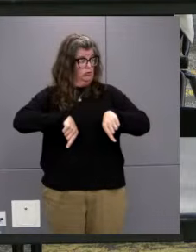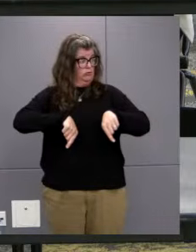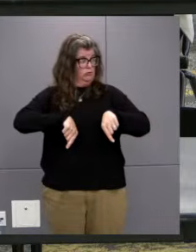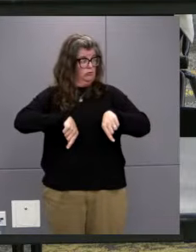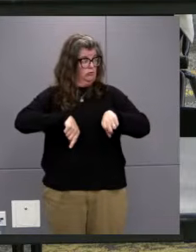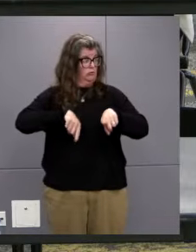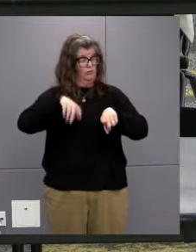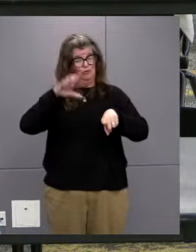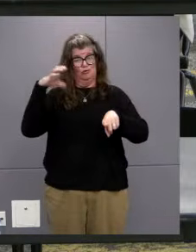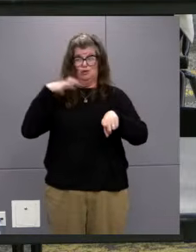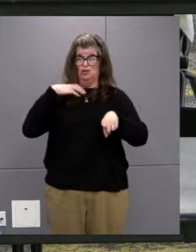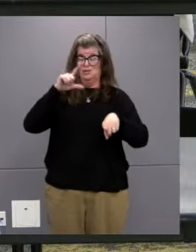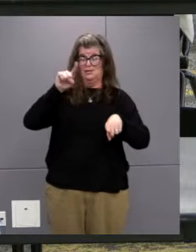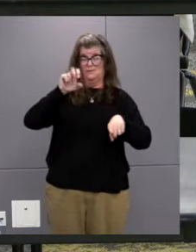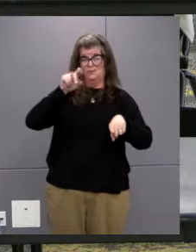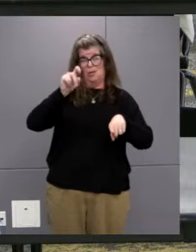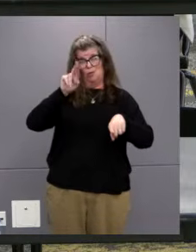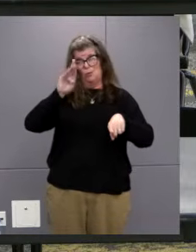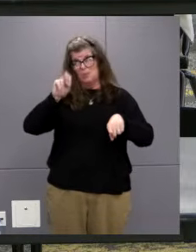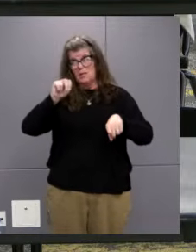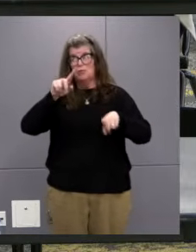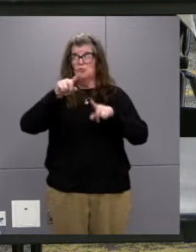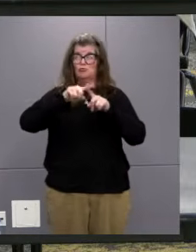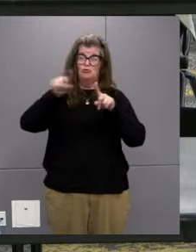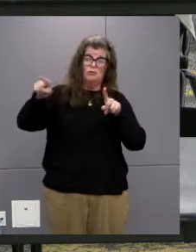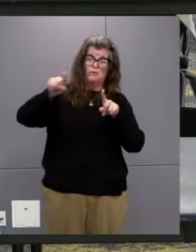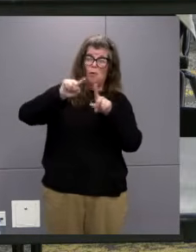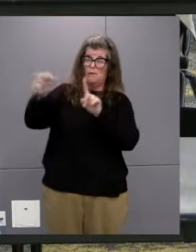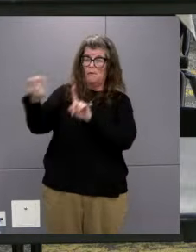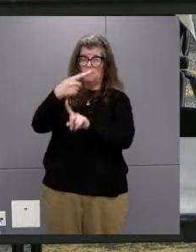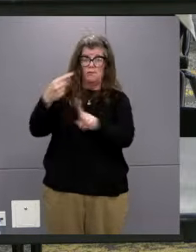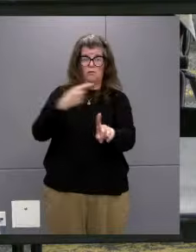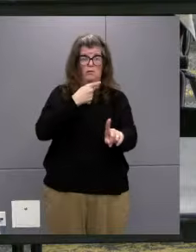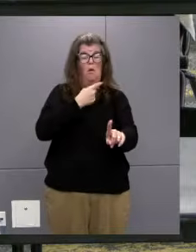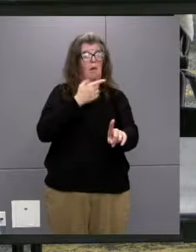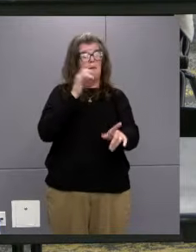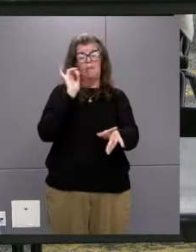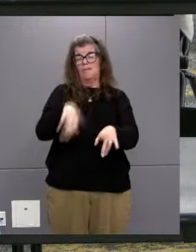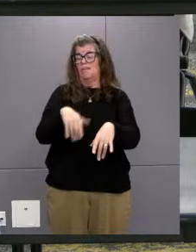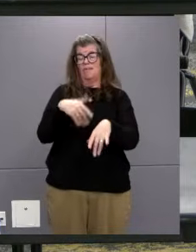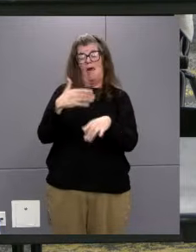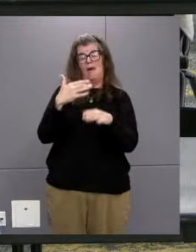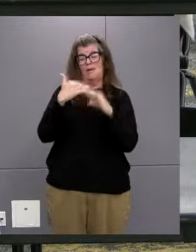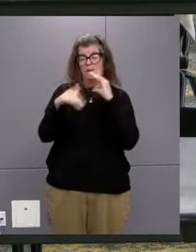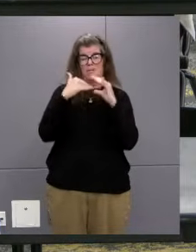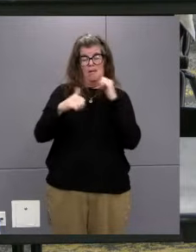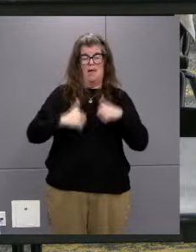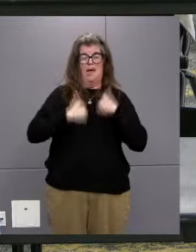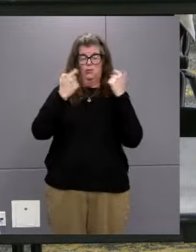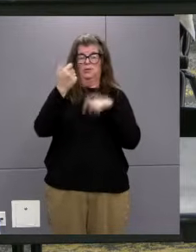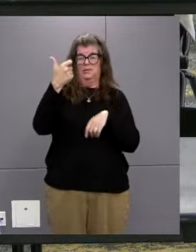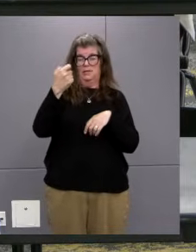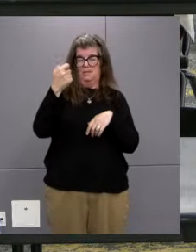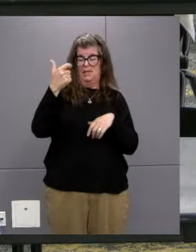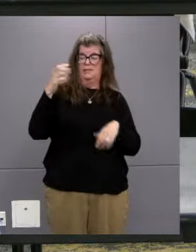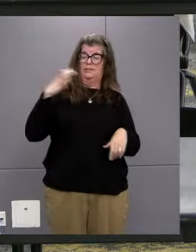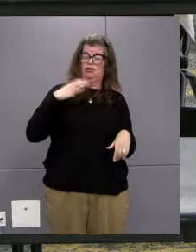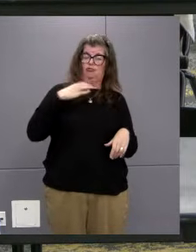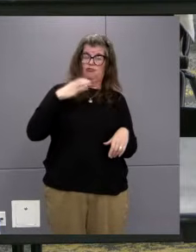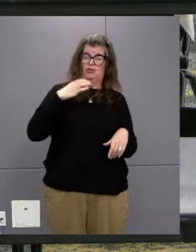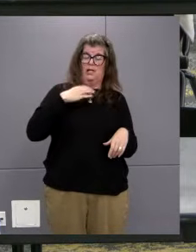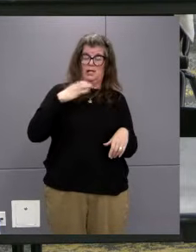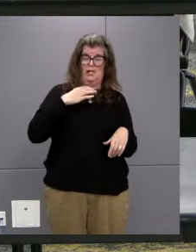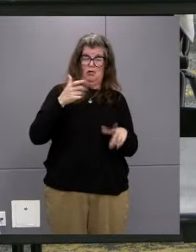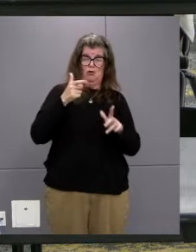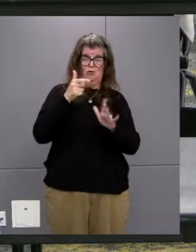to somebody, and that email address was eliminated, and it was sent to us by the chair, who received it from, it